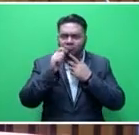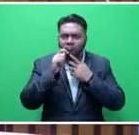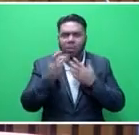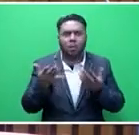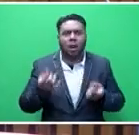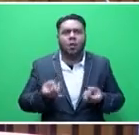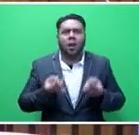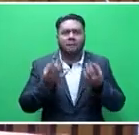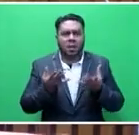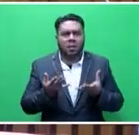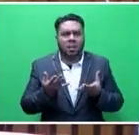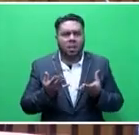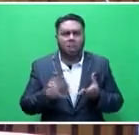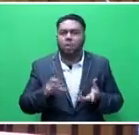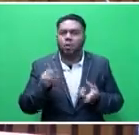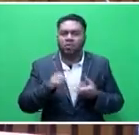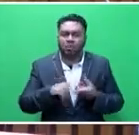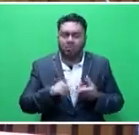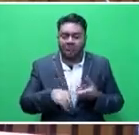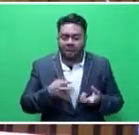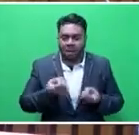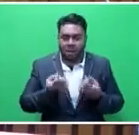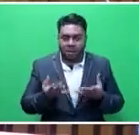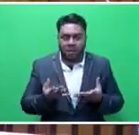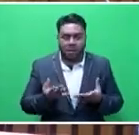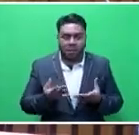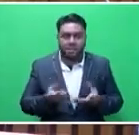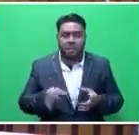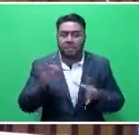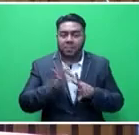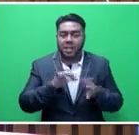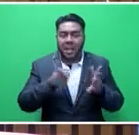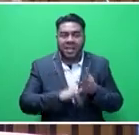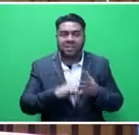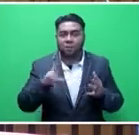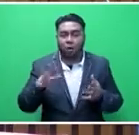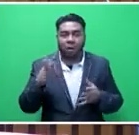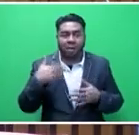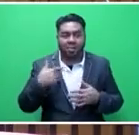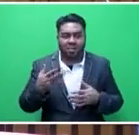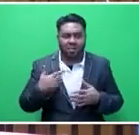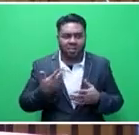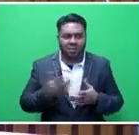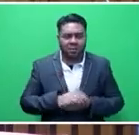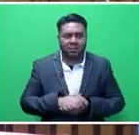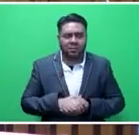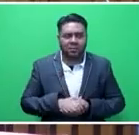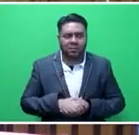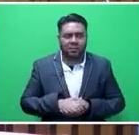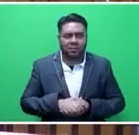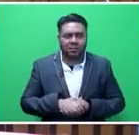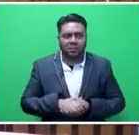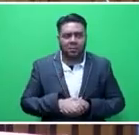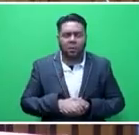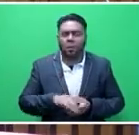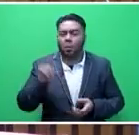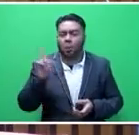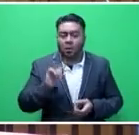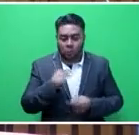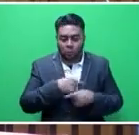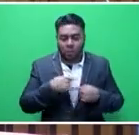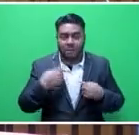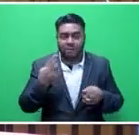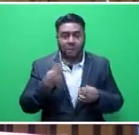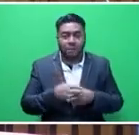readily available, more cheaply available. The Permanent Secretary for Health, when we announced the easing of the restrictions, said, once we have far